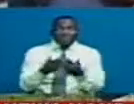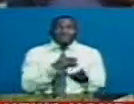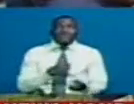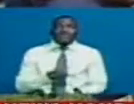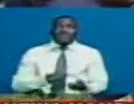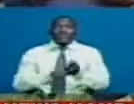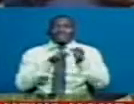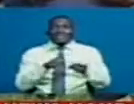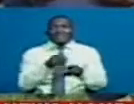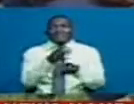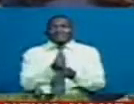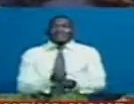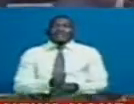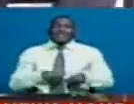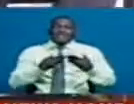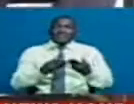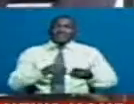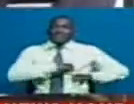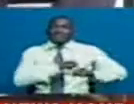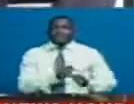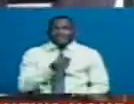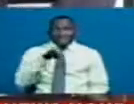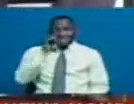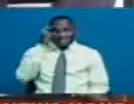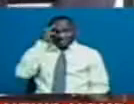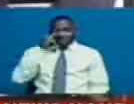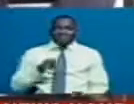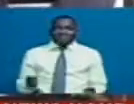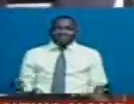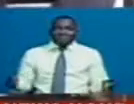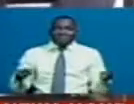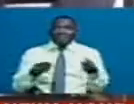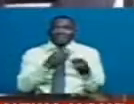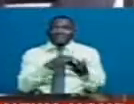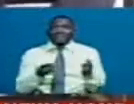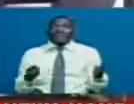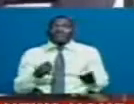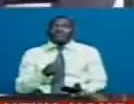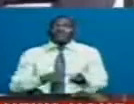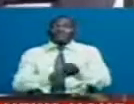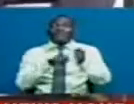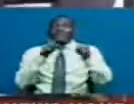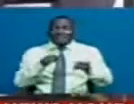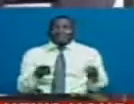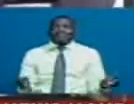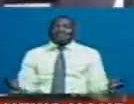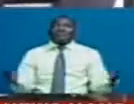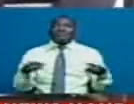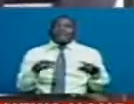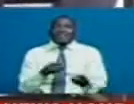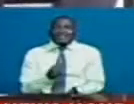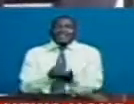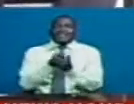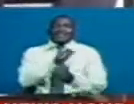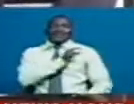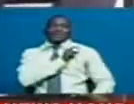assistance it can for effective policing. Government will mobilize whatever assistance it can to enable